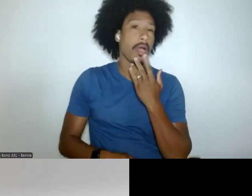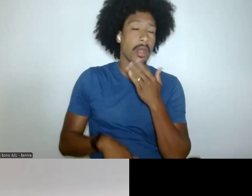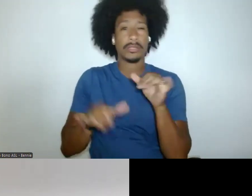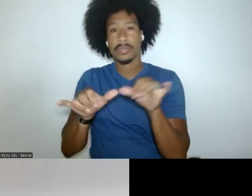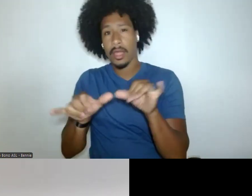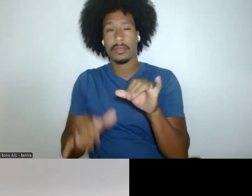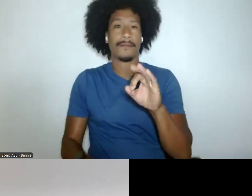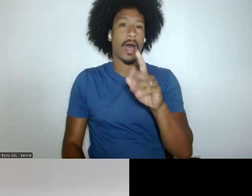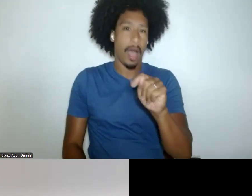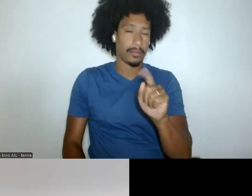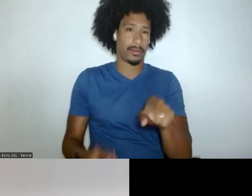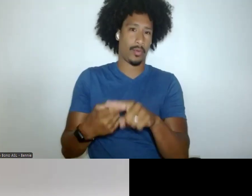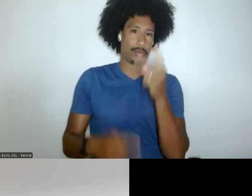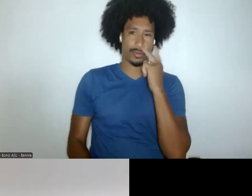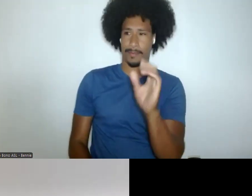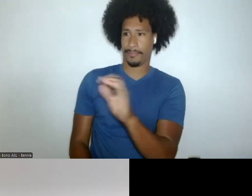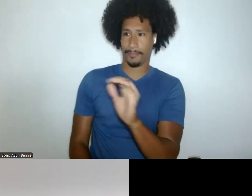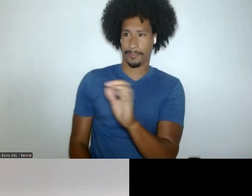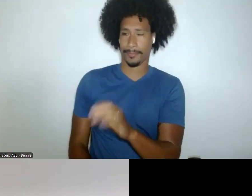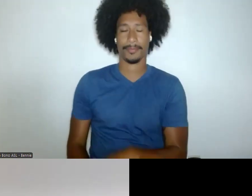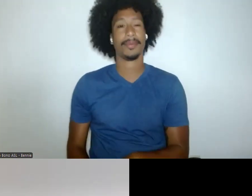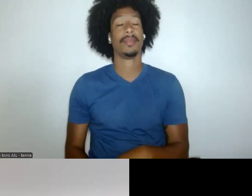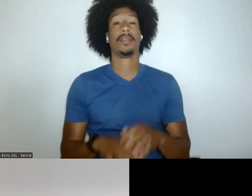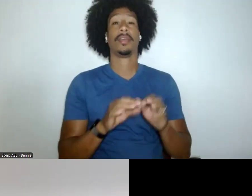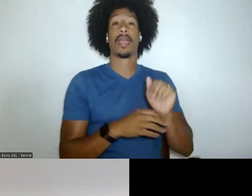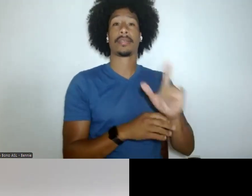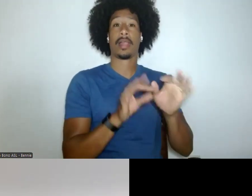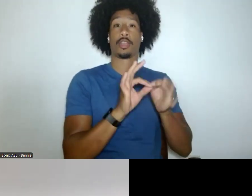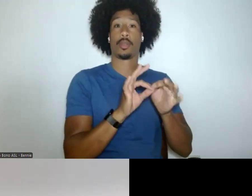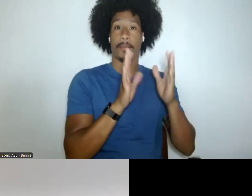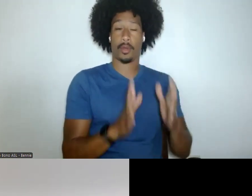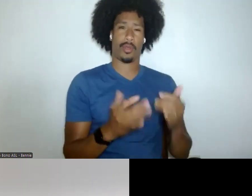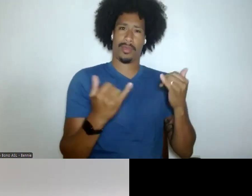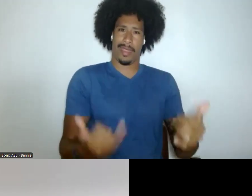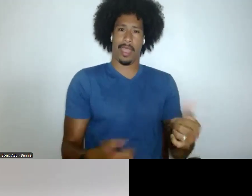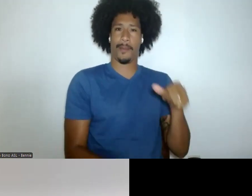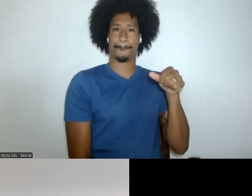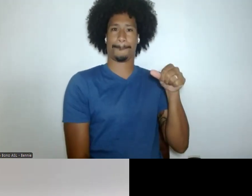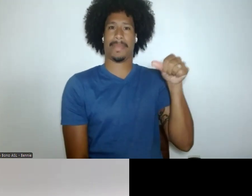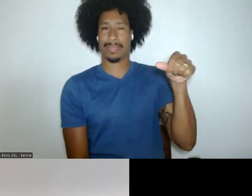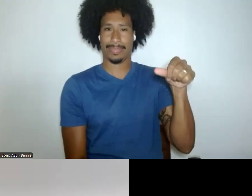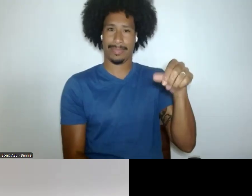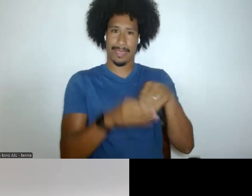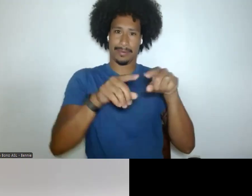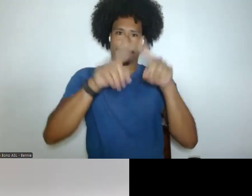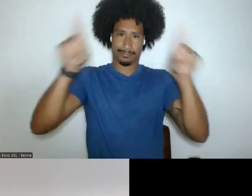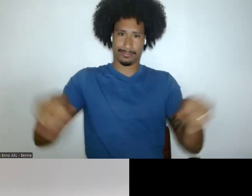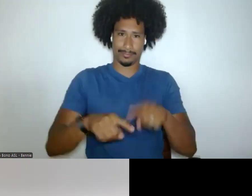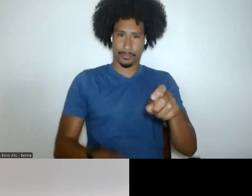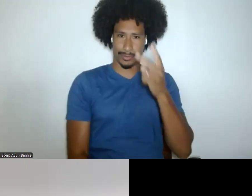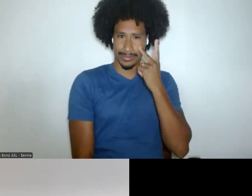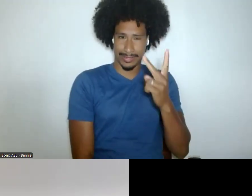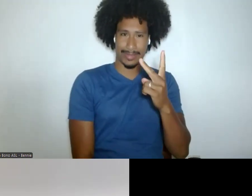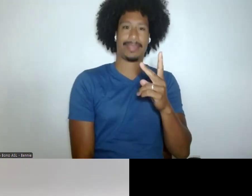presented to you. Our ASL interpreters are currently pinned in the center of the screen to your right. To ensure